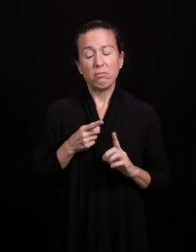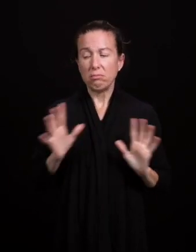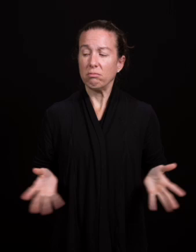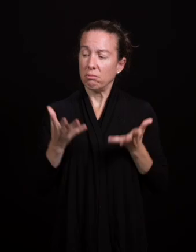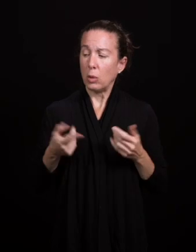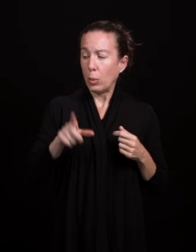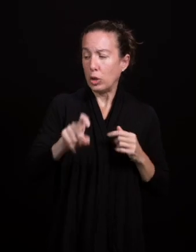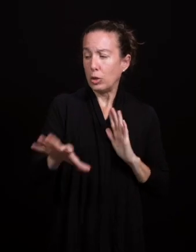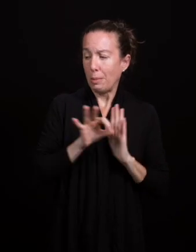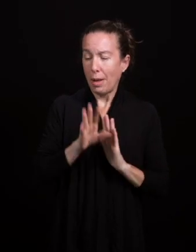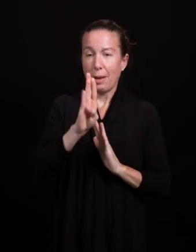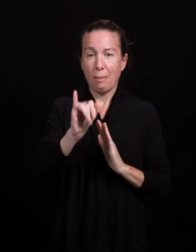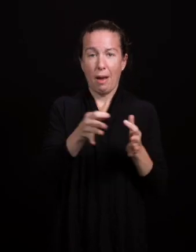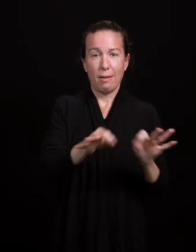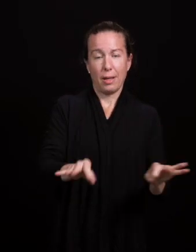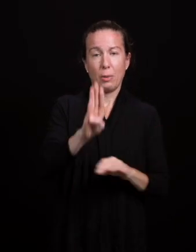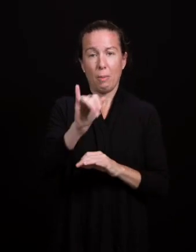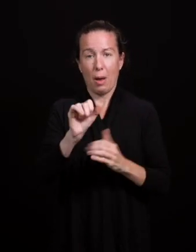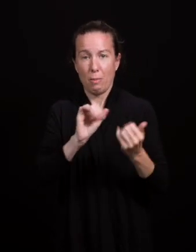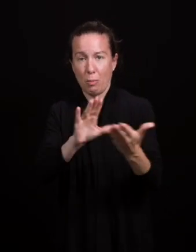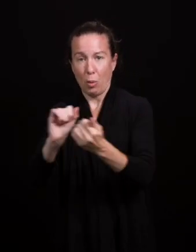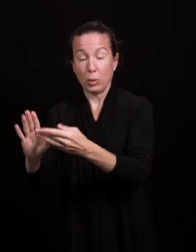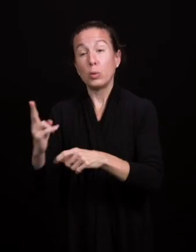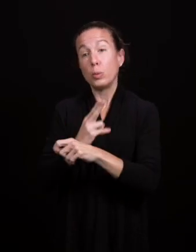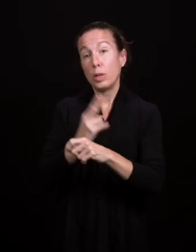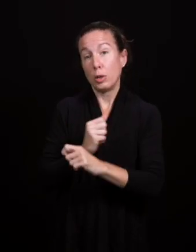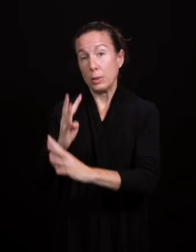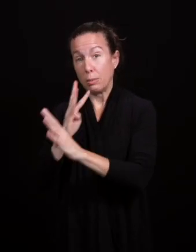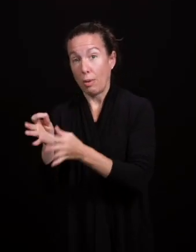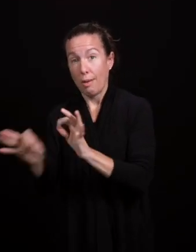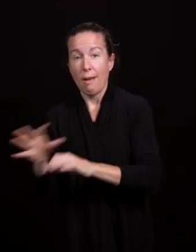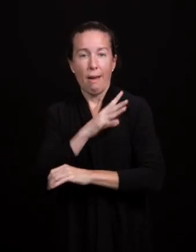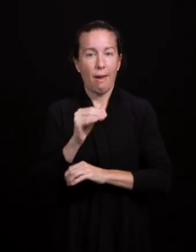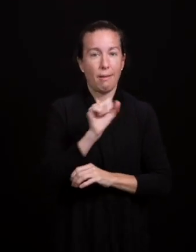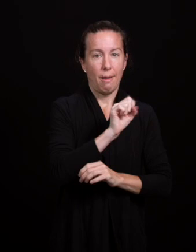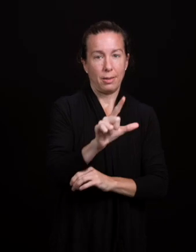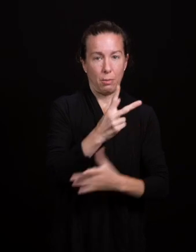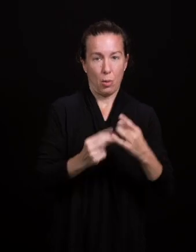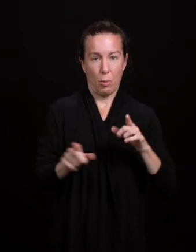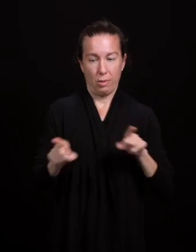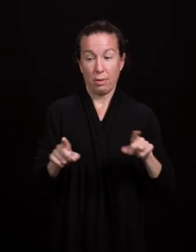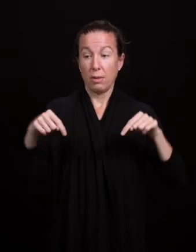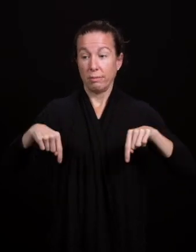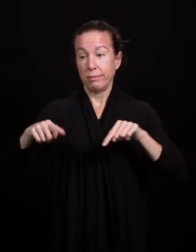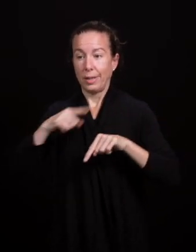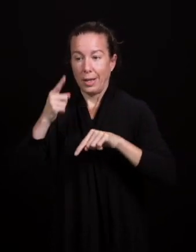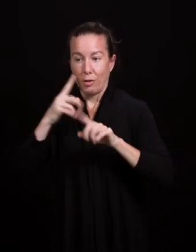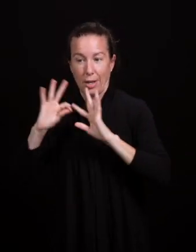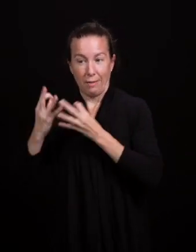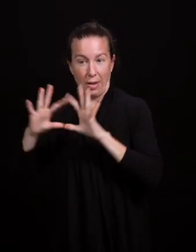bimodal approach, which basically means using both spoken language and ASL. We're from a hearing